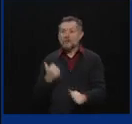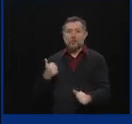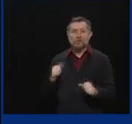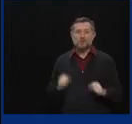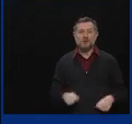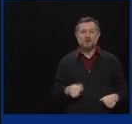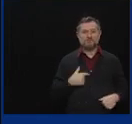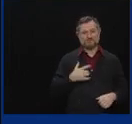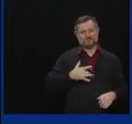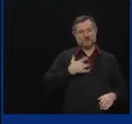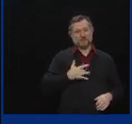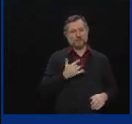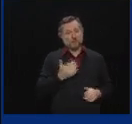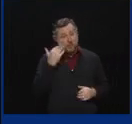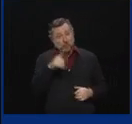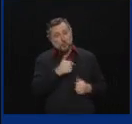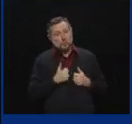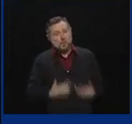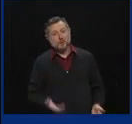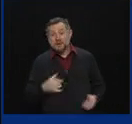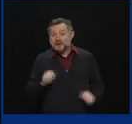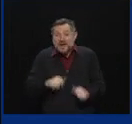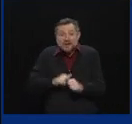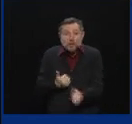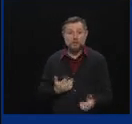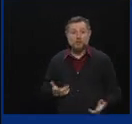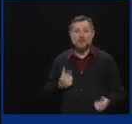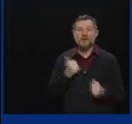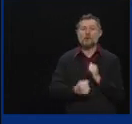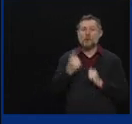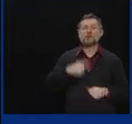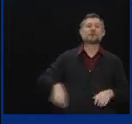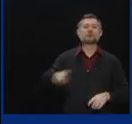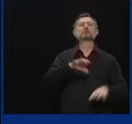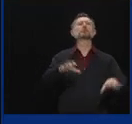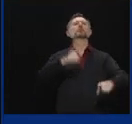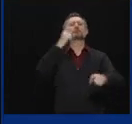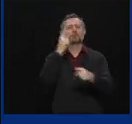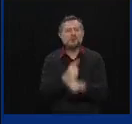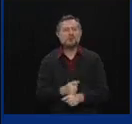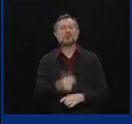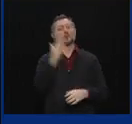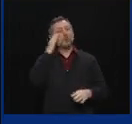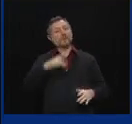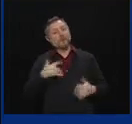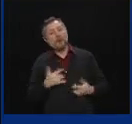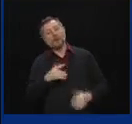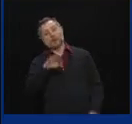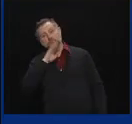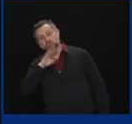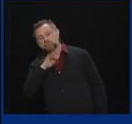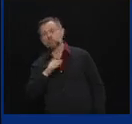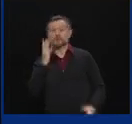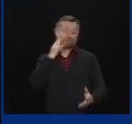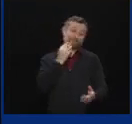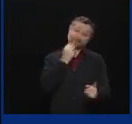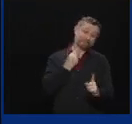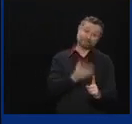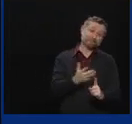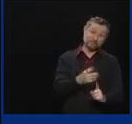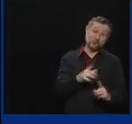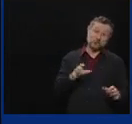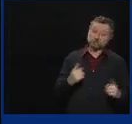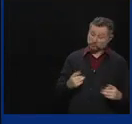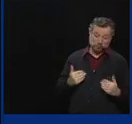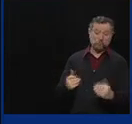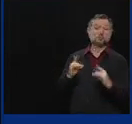And everybody who's done the right thing, they're just as frustrated with everybody else as well. So I'm just saying, let's just get this done. All right, I've